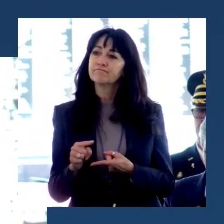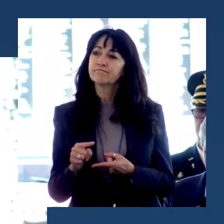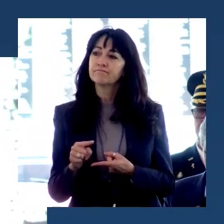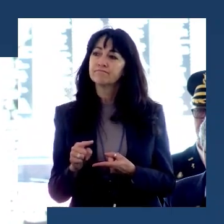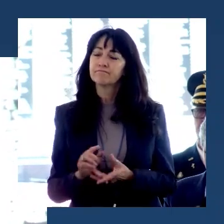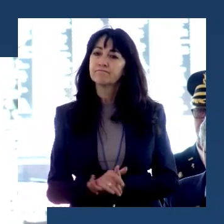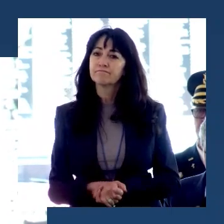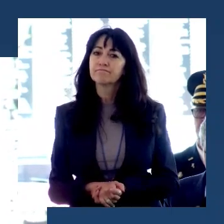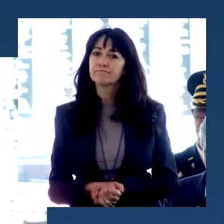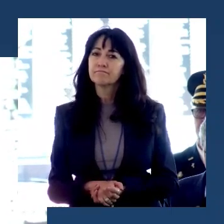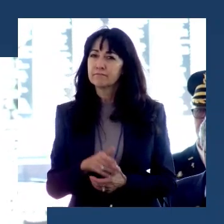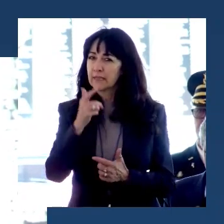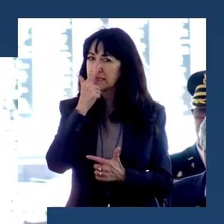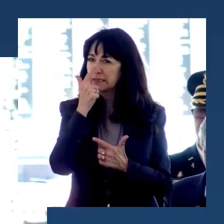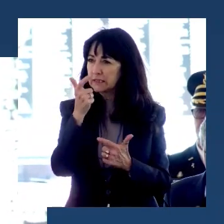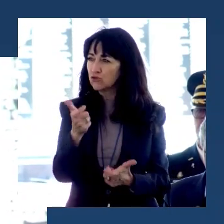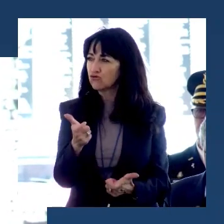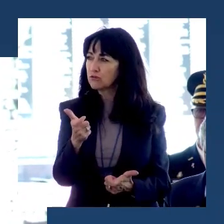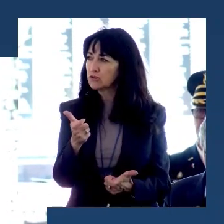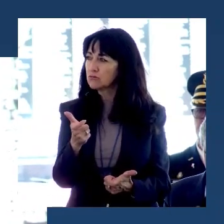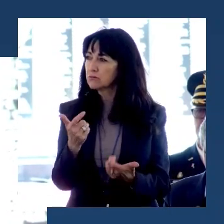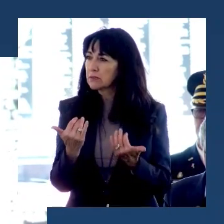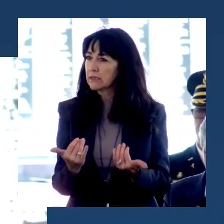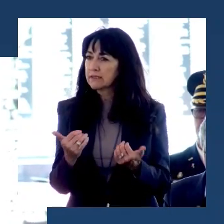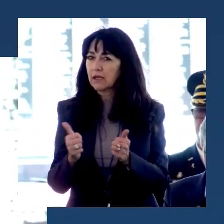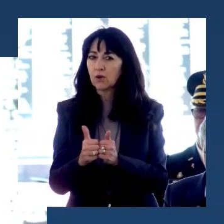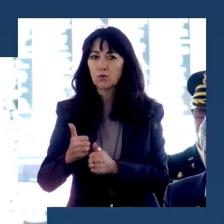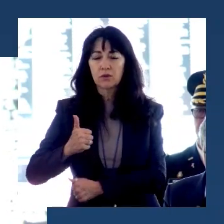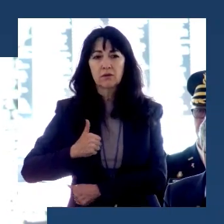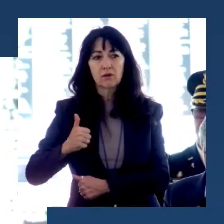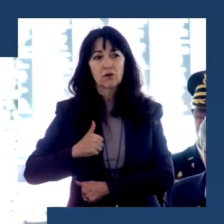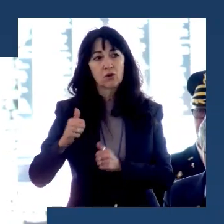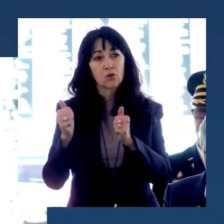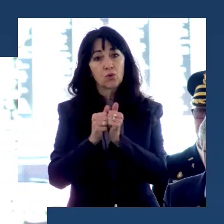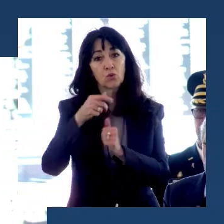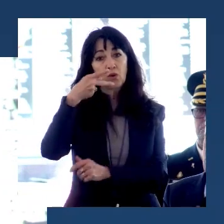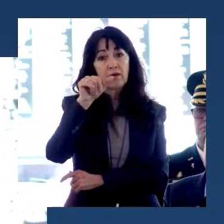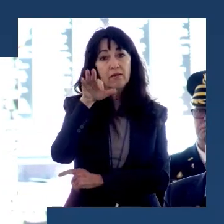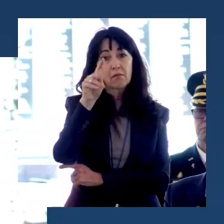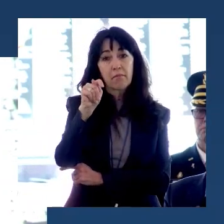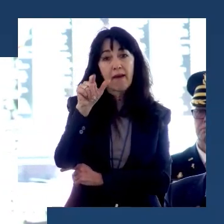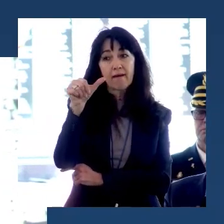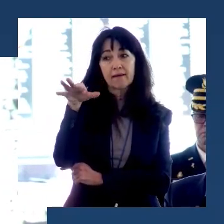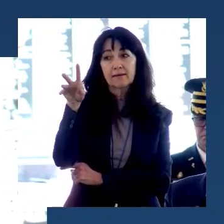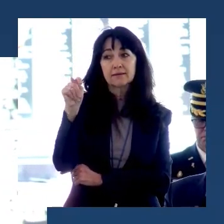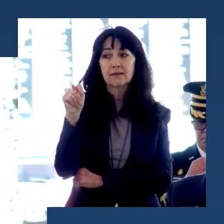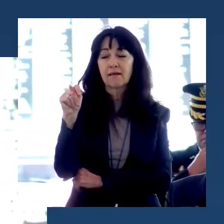This is an interesting time for veterans. With the PACT Act, there have never been so many